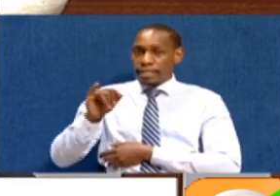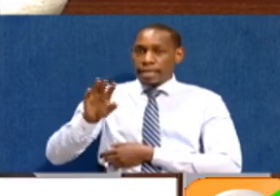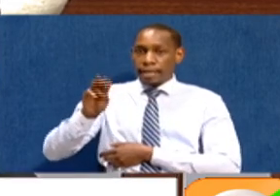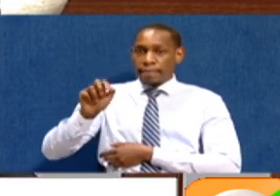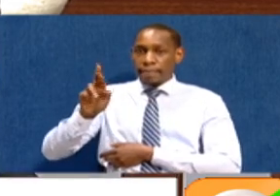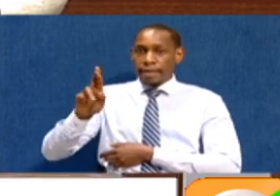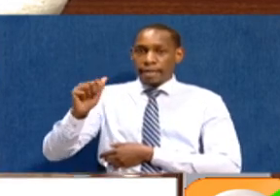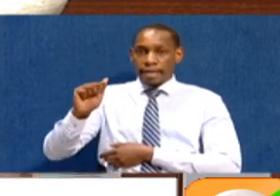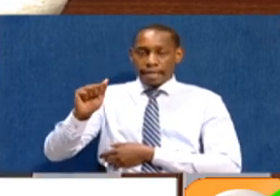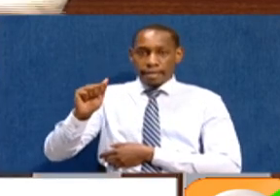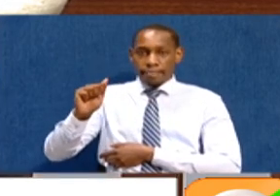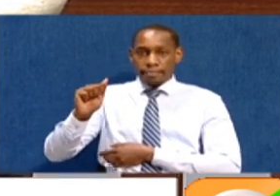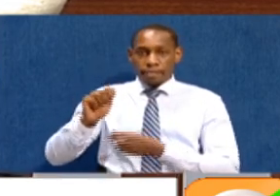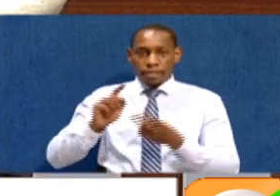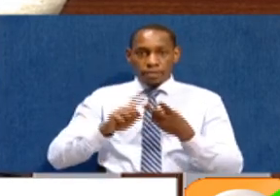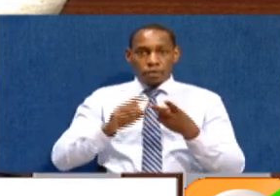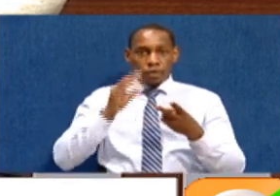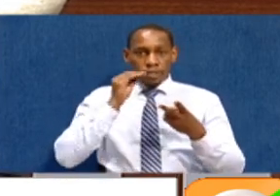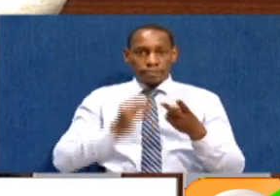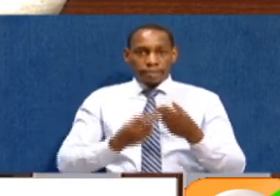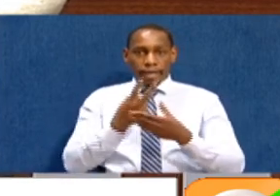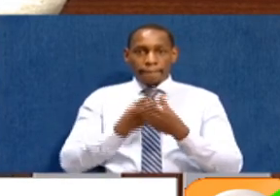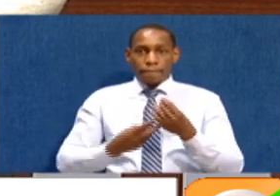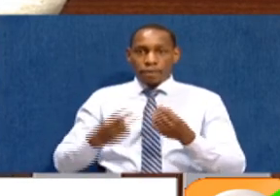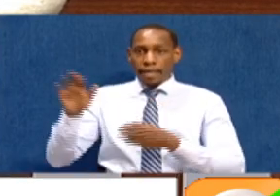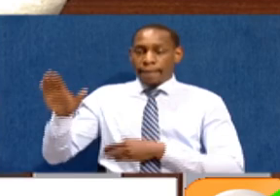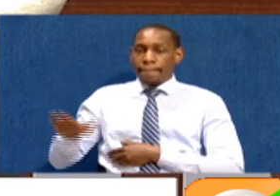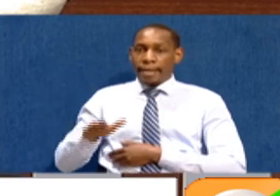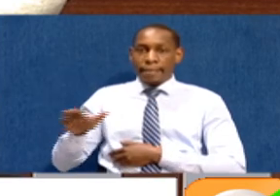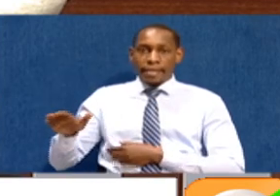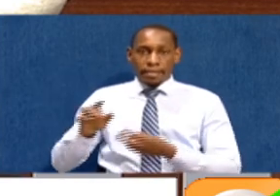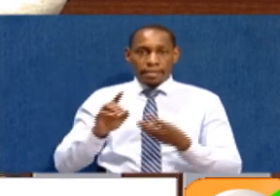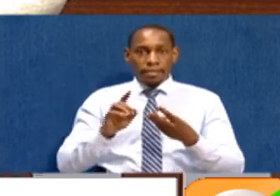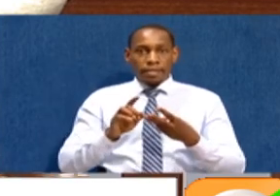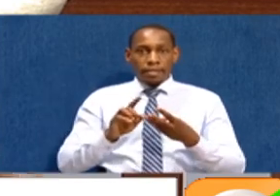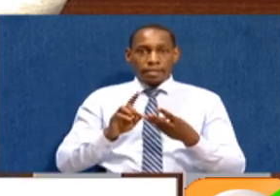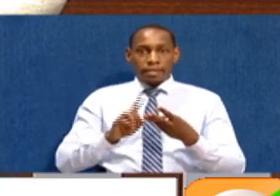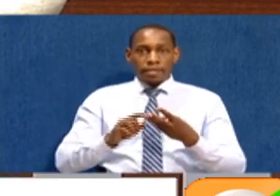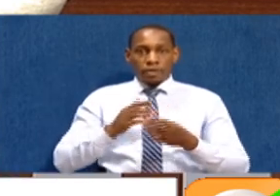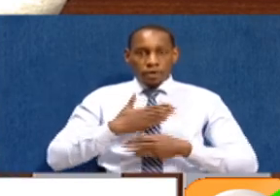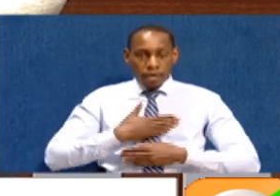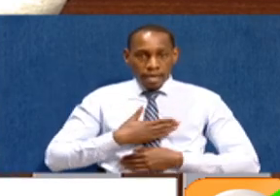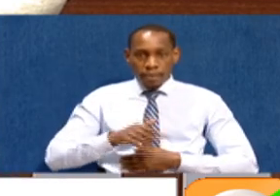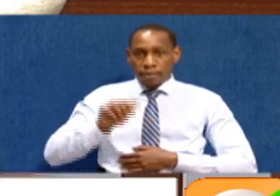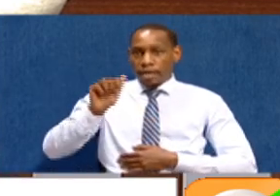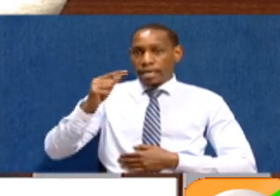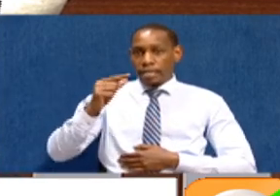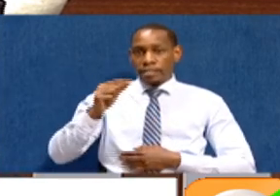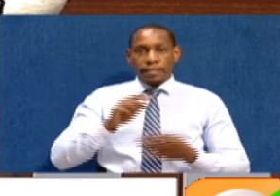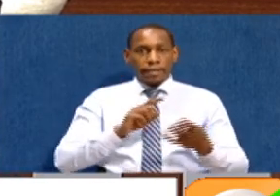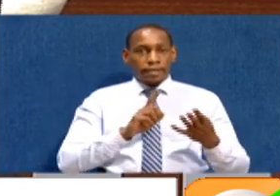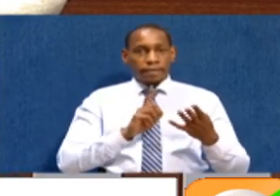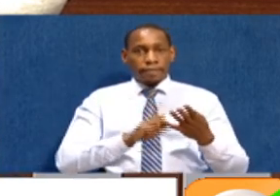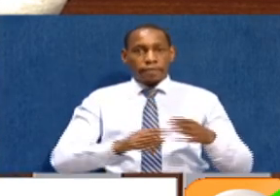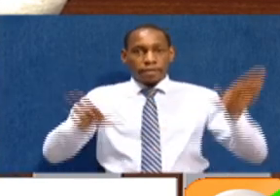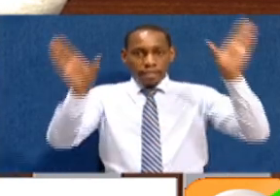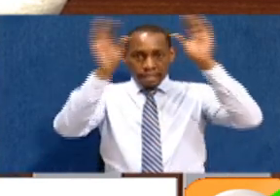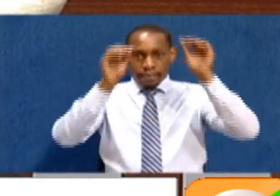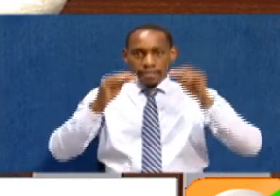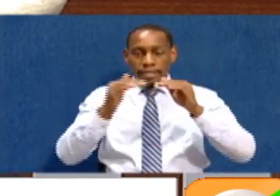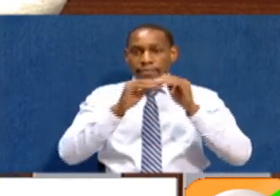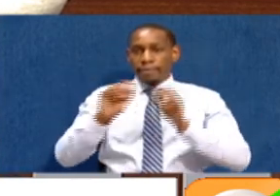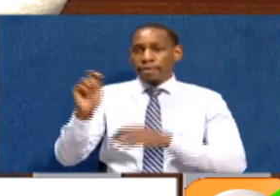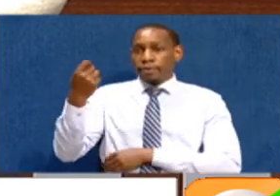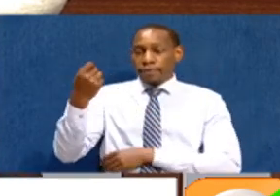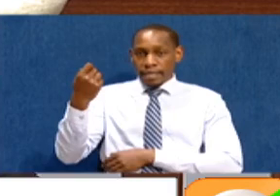Maraga, the speakers of both houses, the Honorable the Attorney General, and the President of the